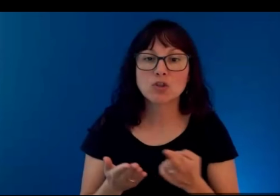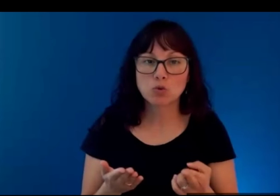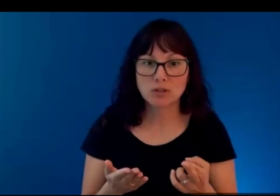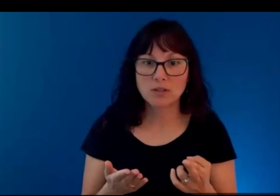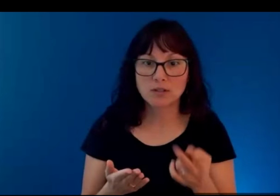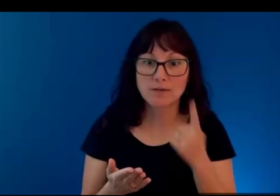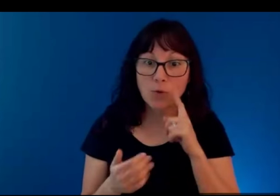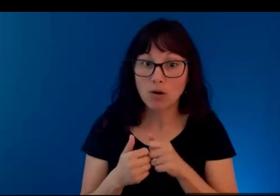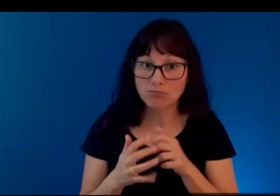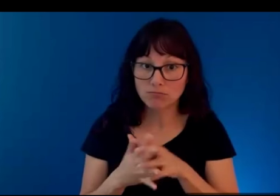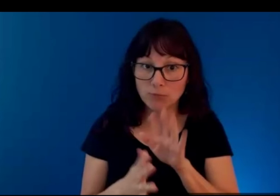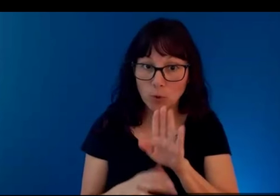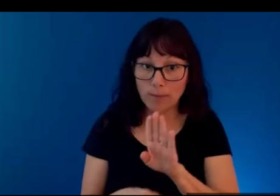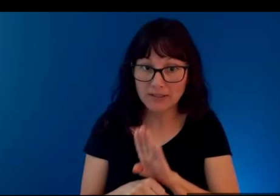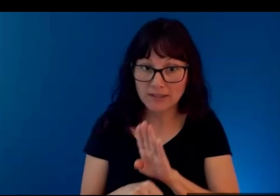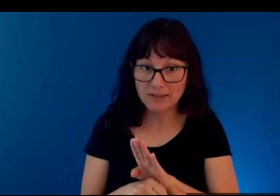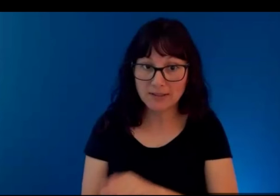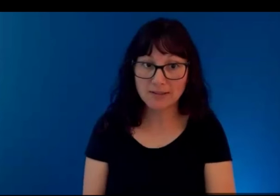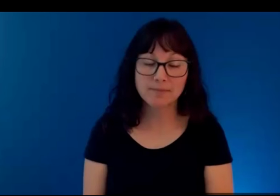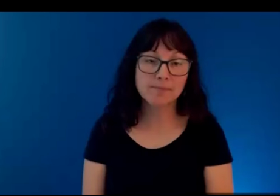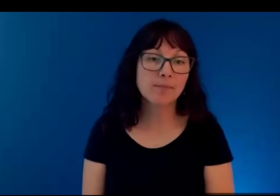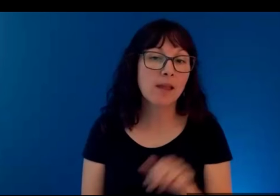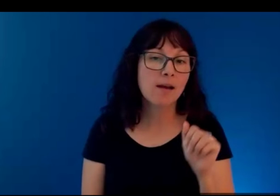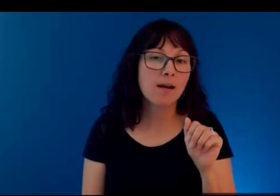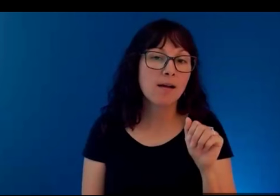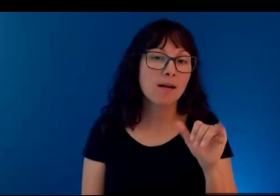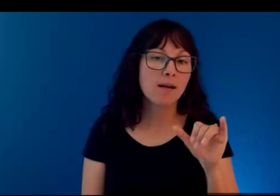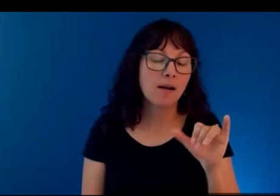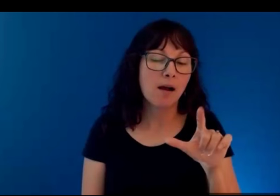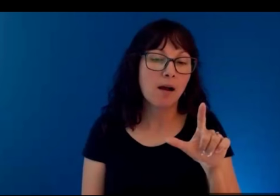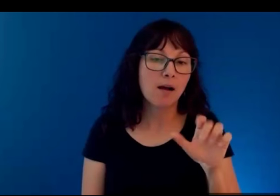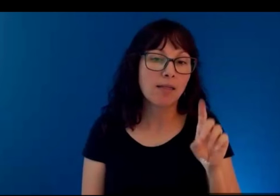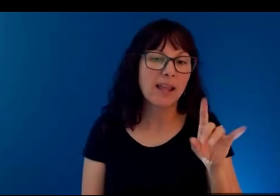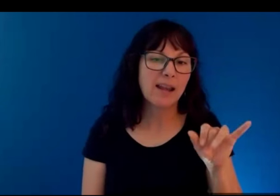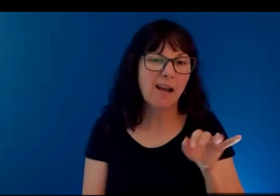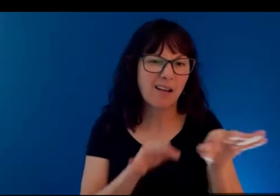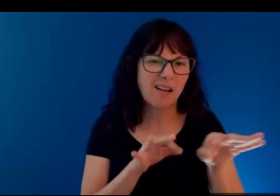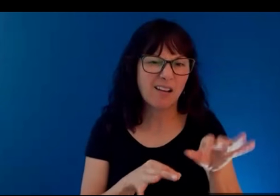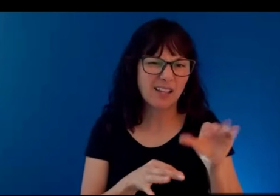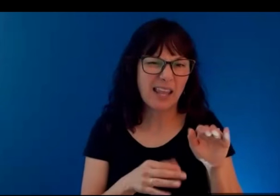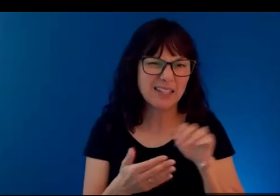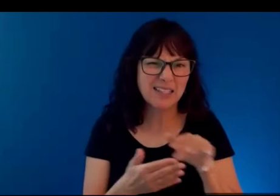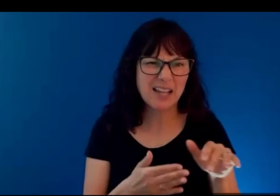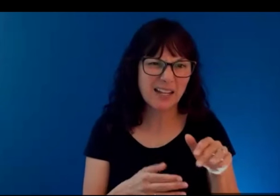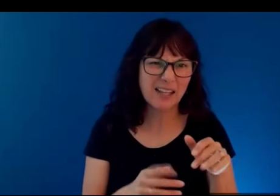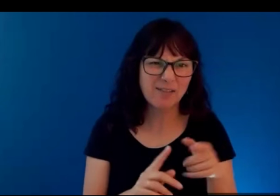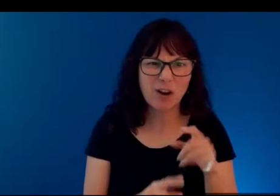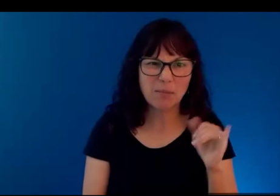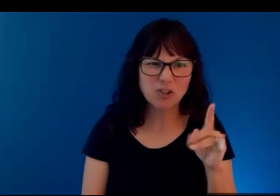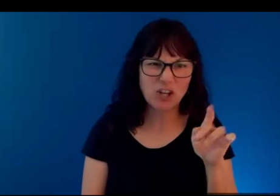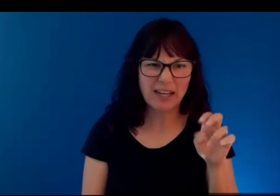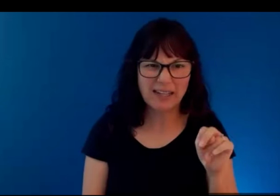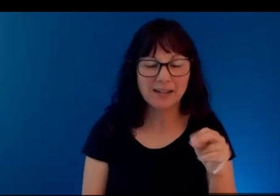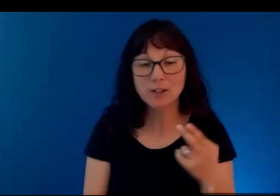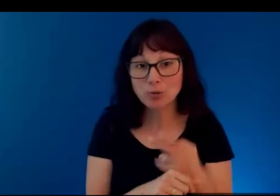need to start your business. So Aleda told you about Jaden and how Jaden used a PASS to